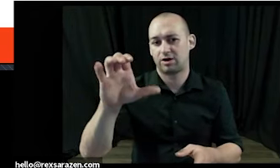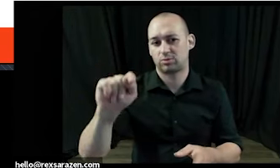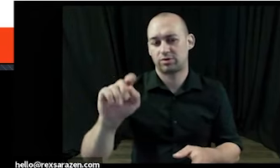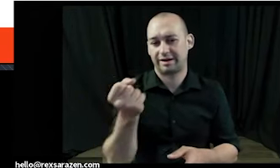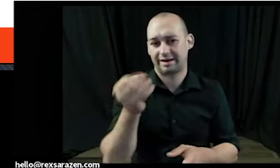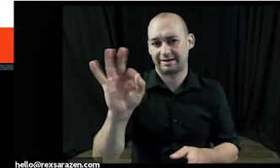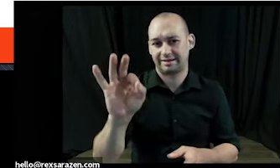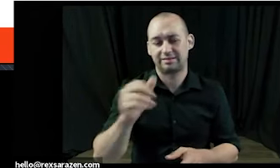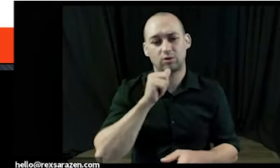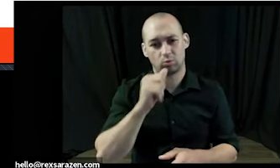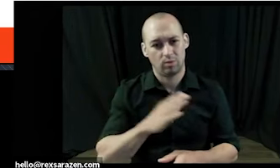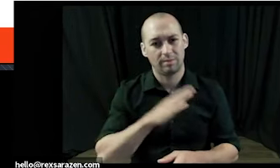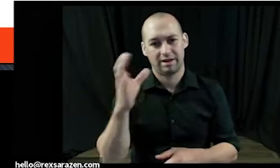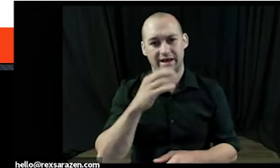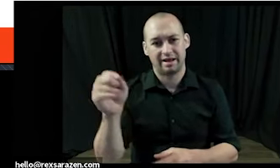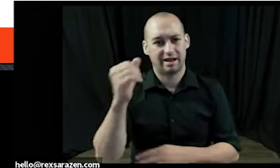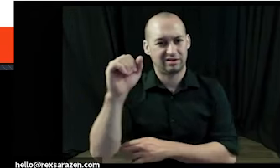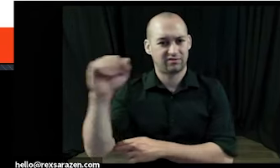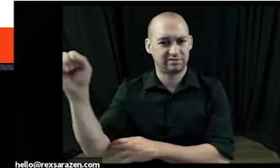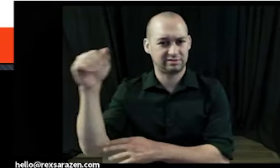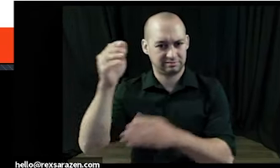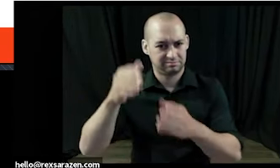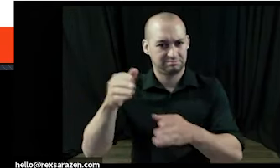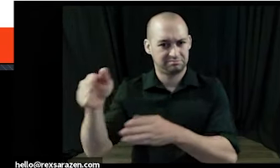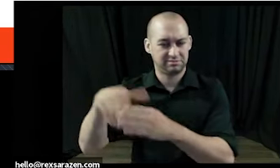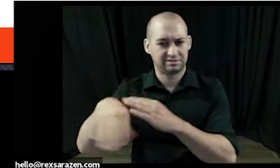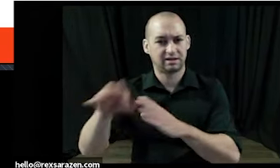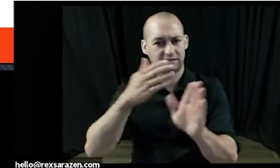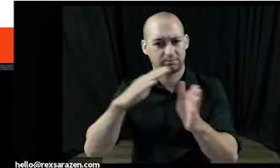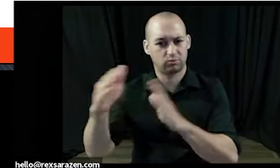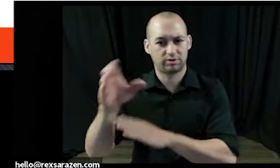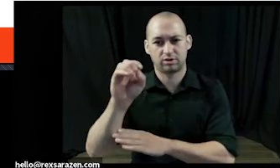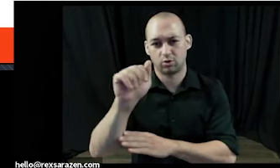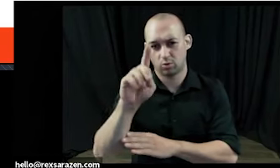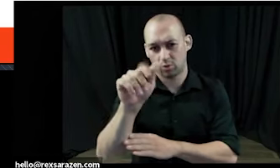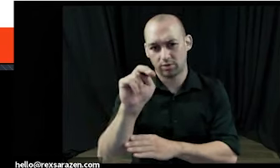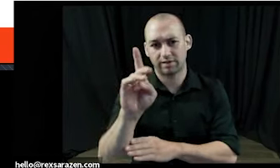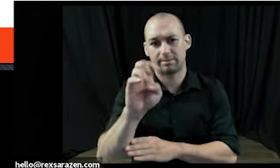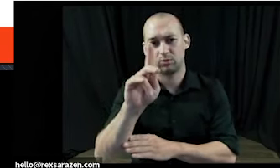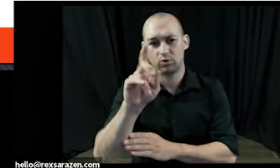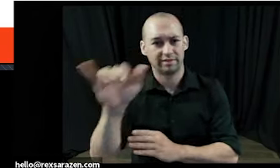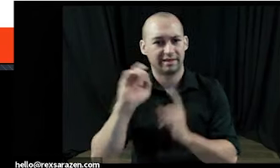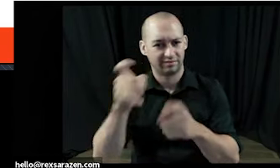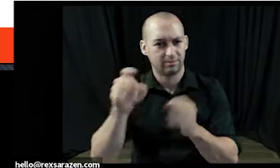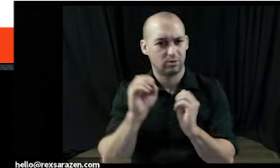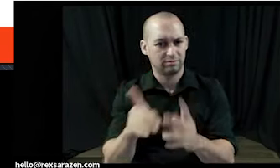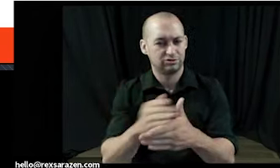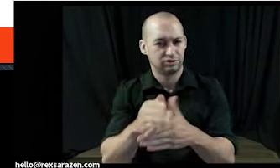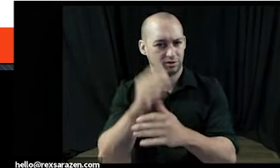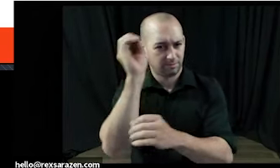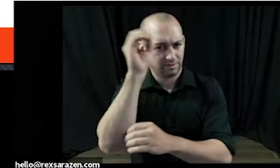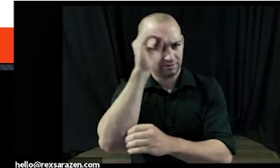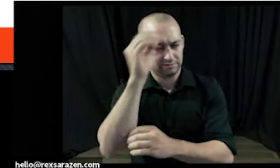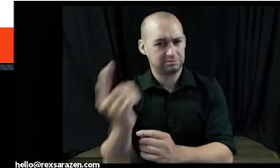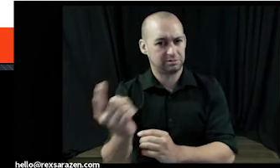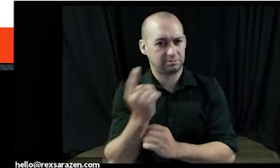women and activists within the Berkeley and Oakland community to give them a platform to share their opinions about the upcoming propositions. So